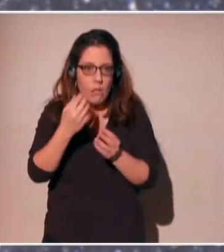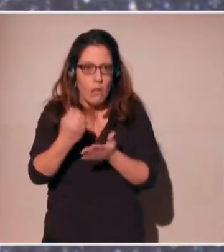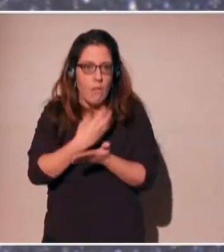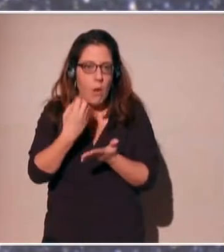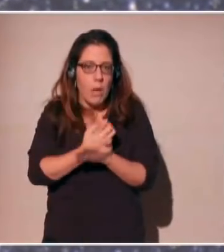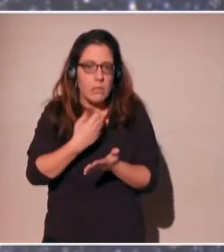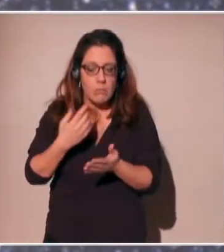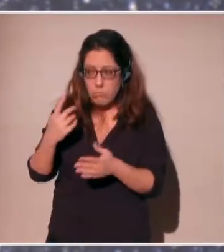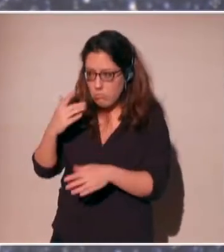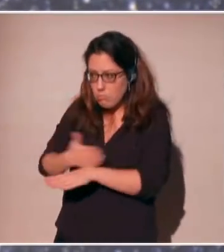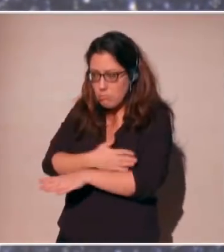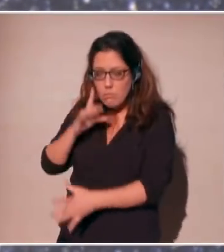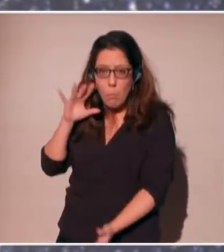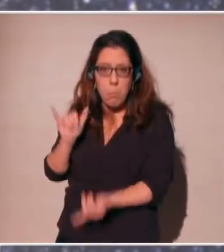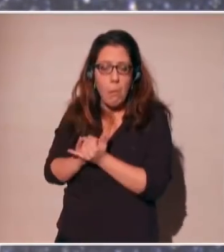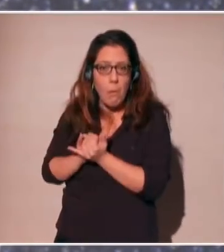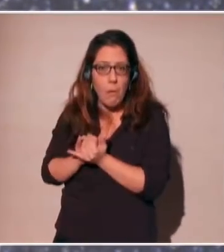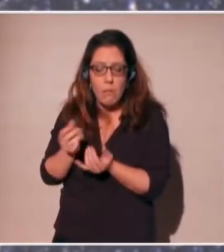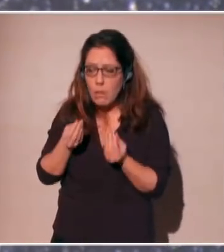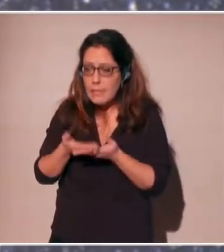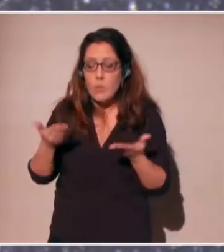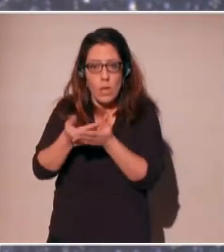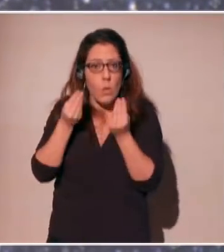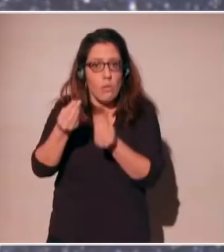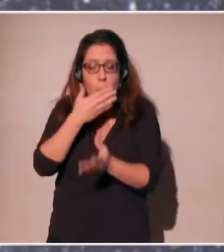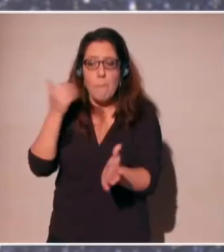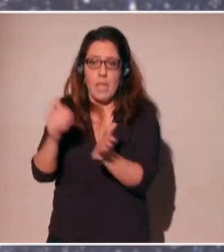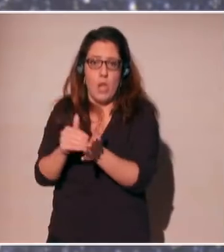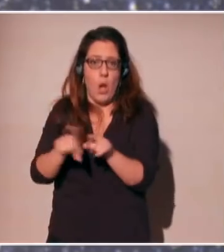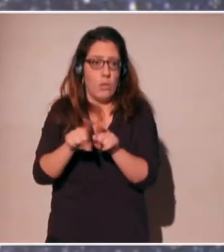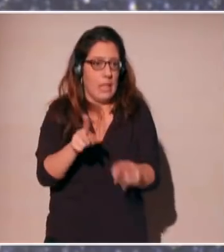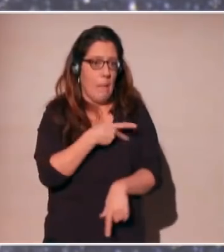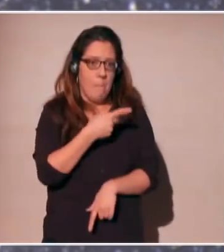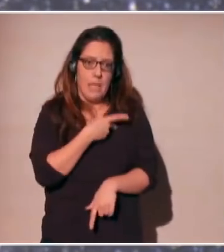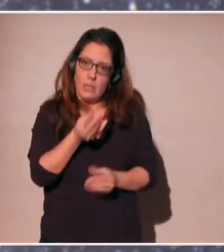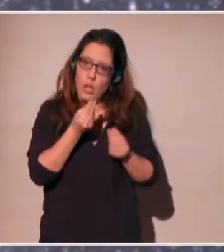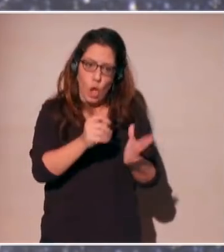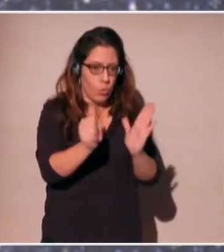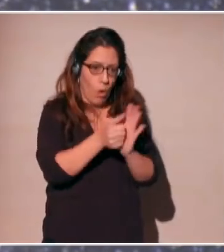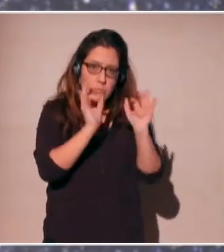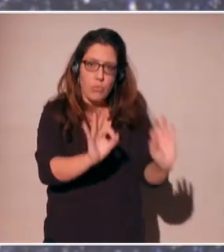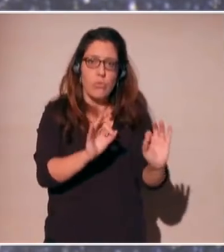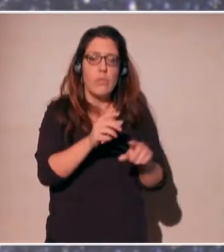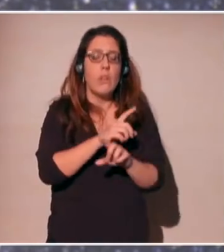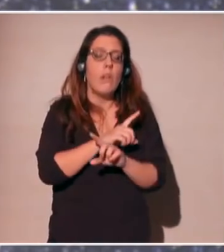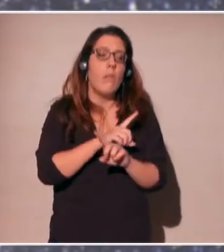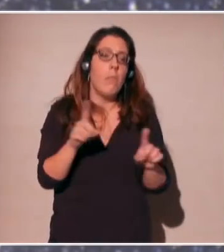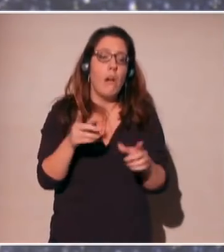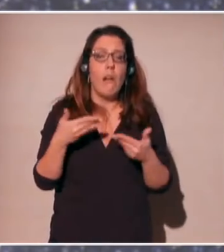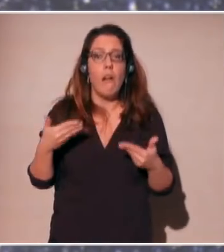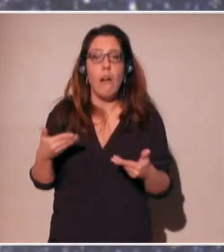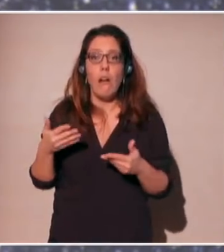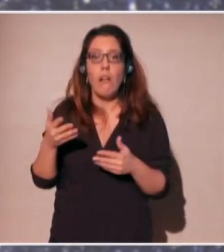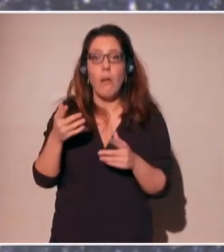physicians do what they're good at instead of the repetitive things they're forced to do every day that computers can probably do better than them. We can give